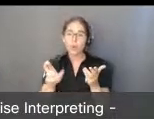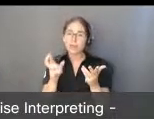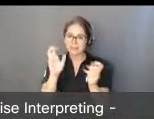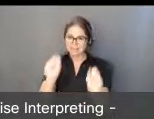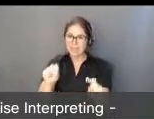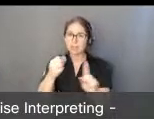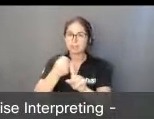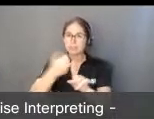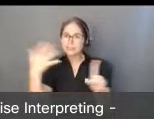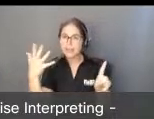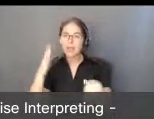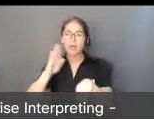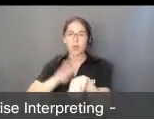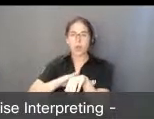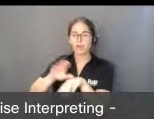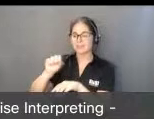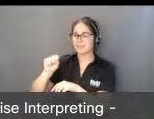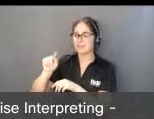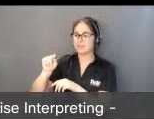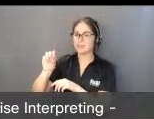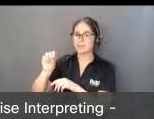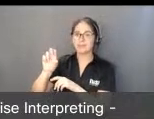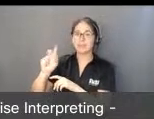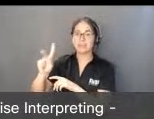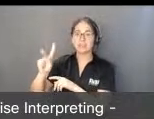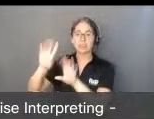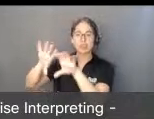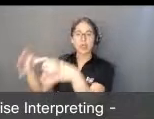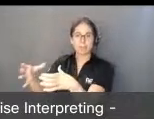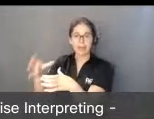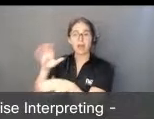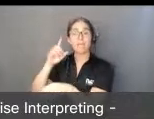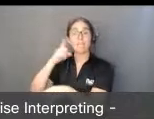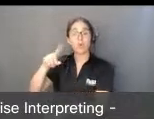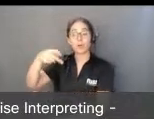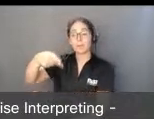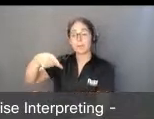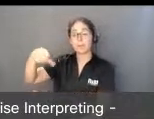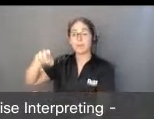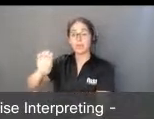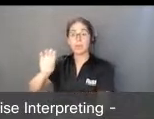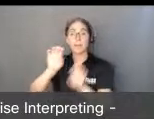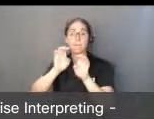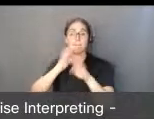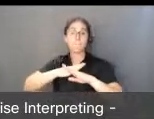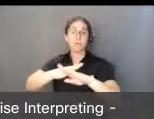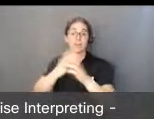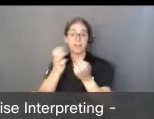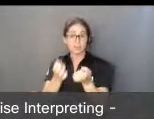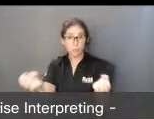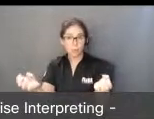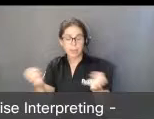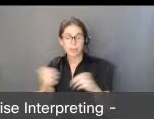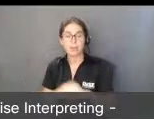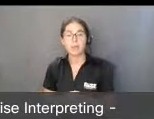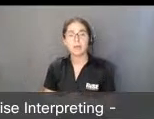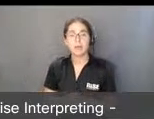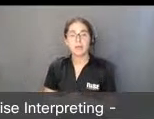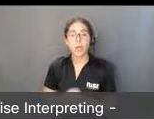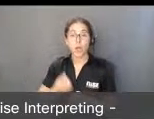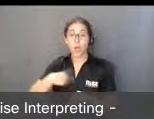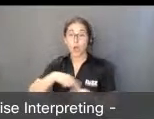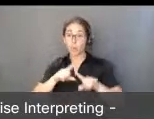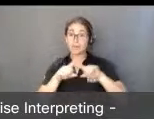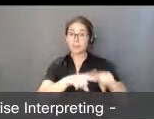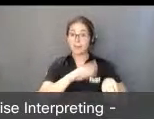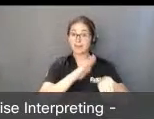detail on the stockpile, and are we direct sourcing that with vendors, or are we relying on, say, the county and the county stockpile that it